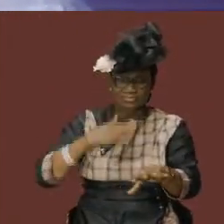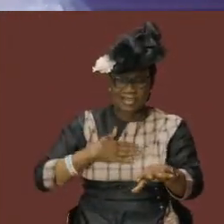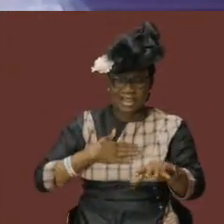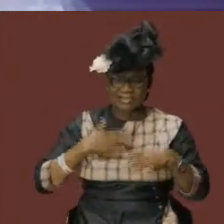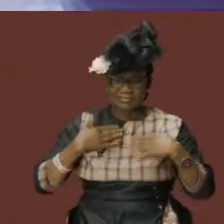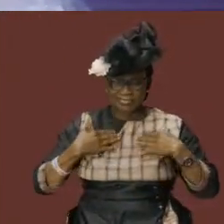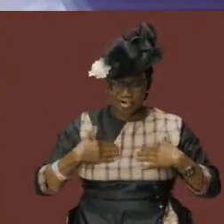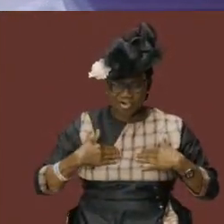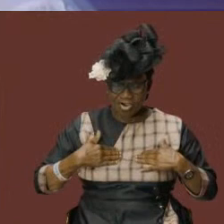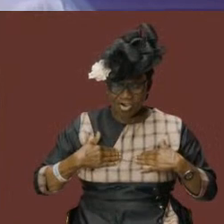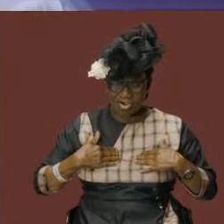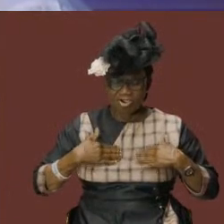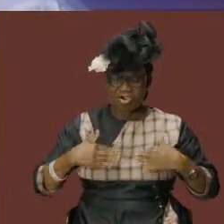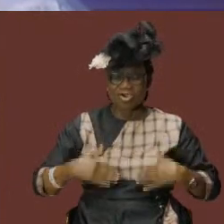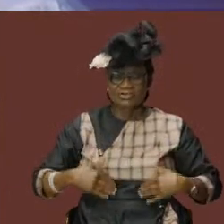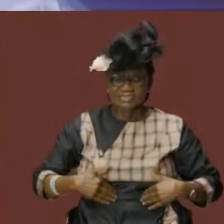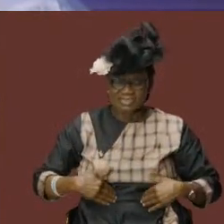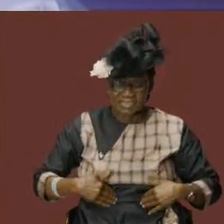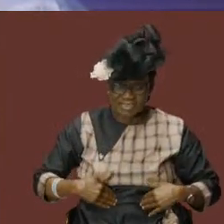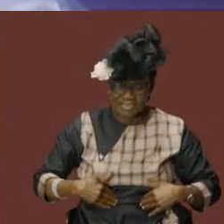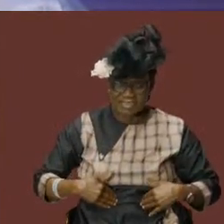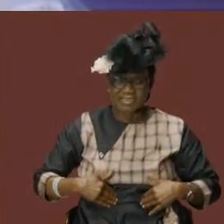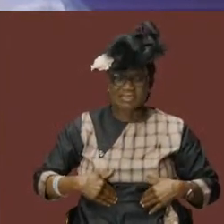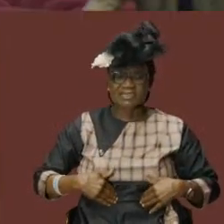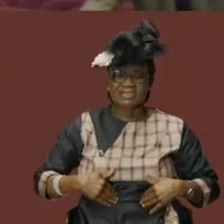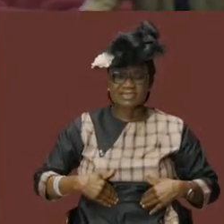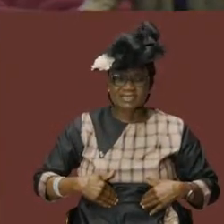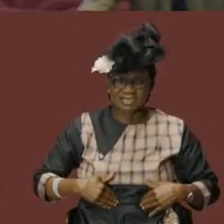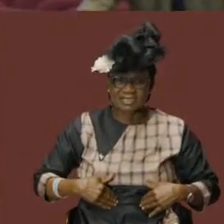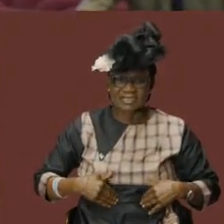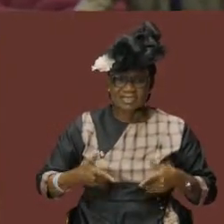touch my body.